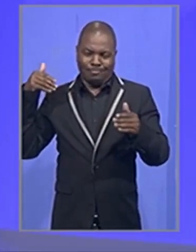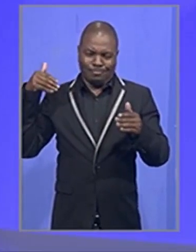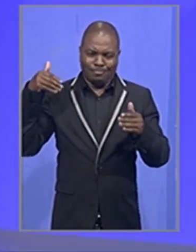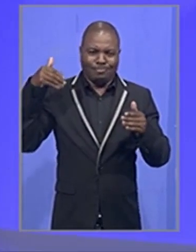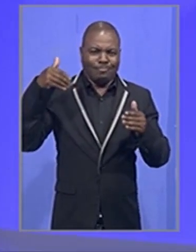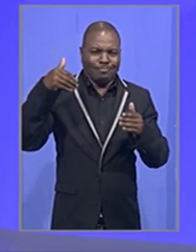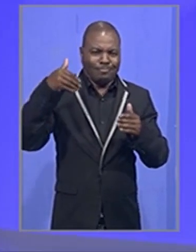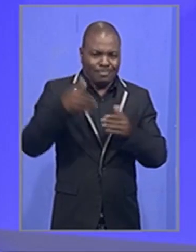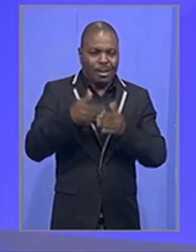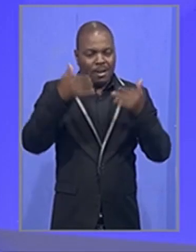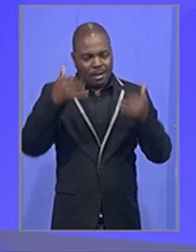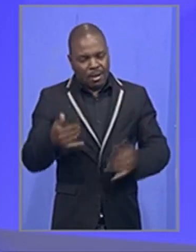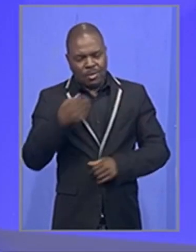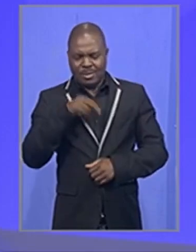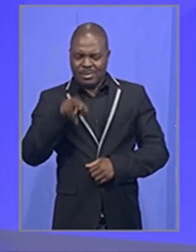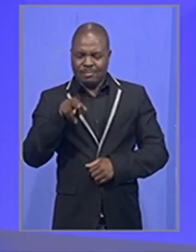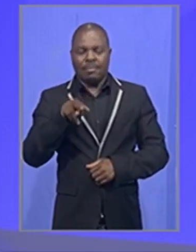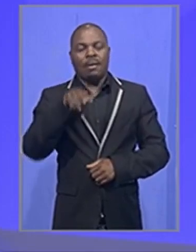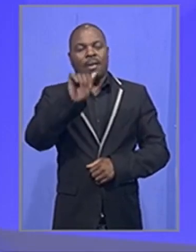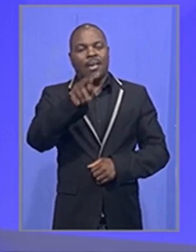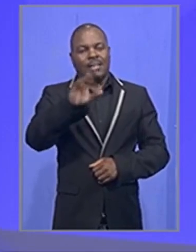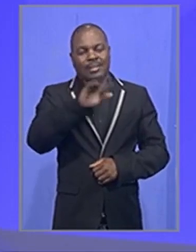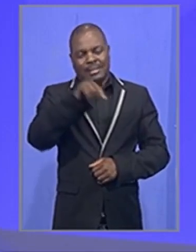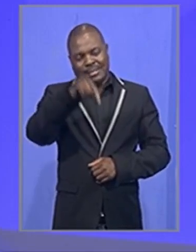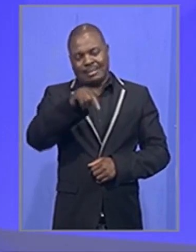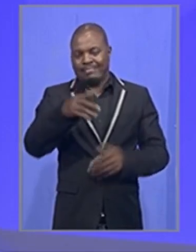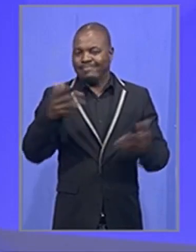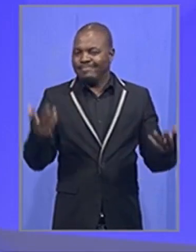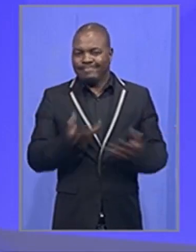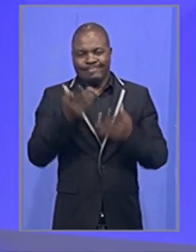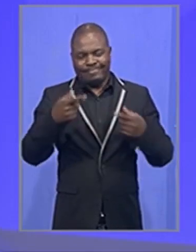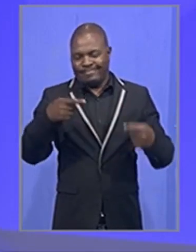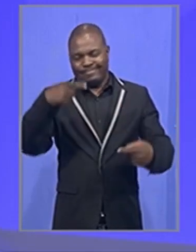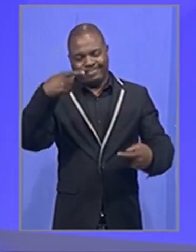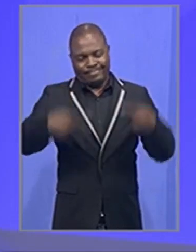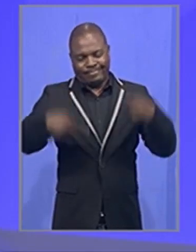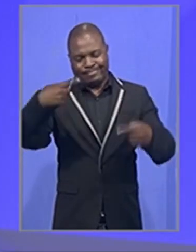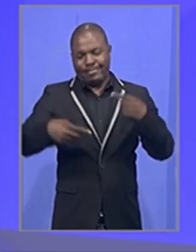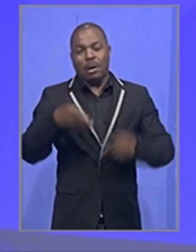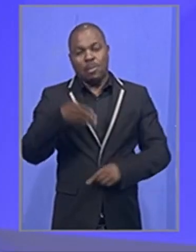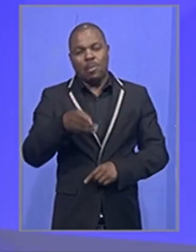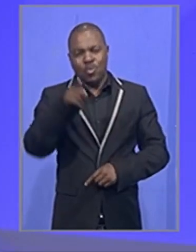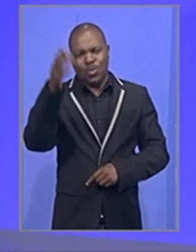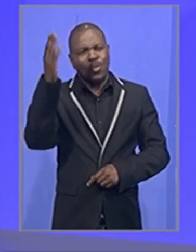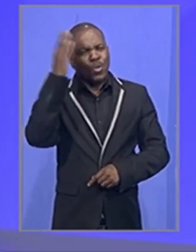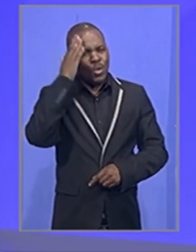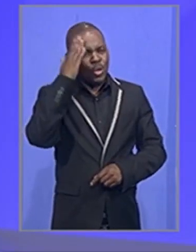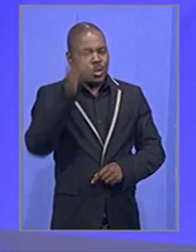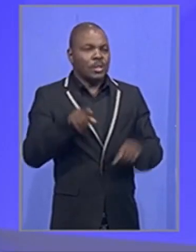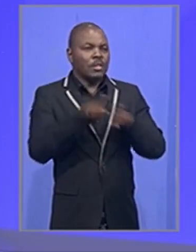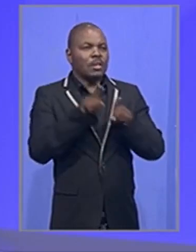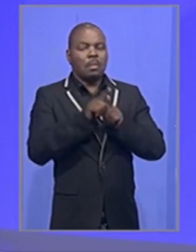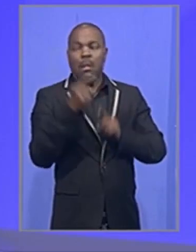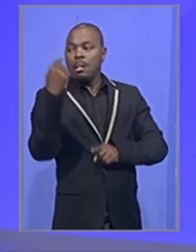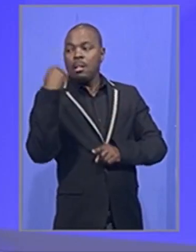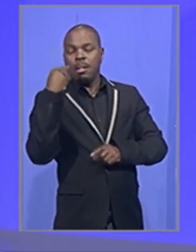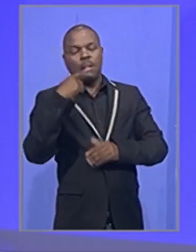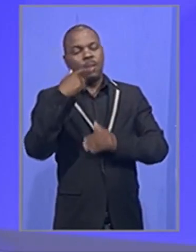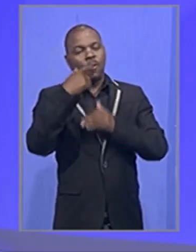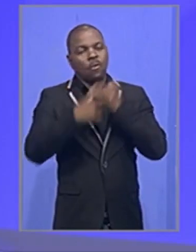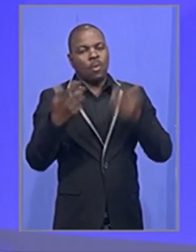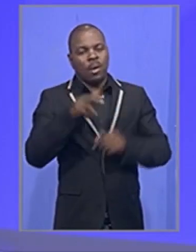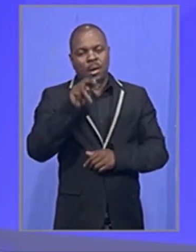telele jwale re fumanang hore ANC e batla e ba le diphapang ka hara yona re a tseba le Seboka se fitileng sa